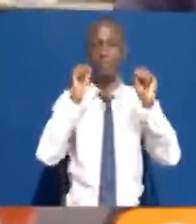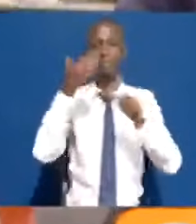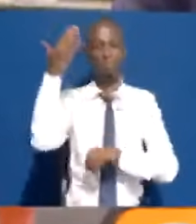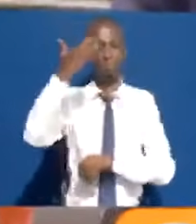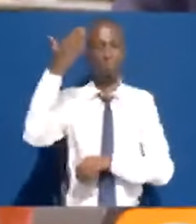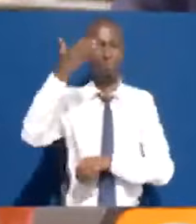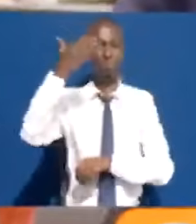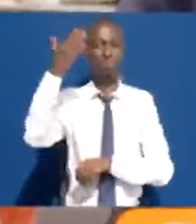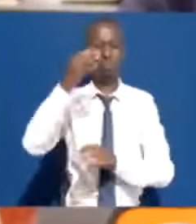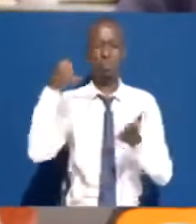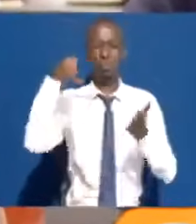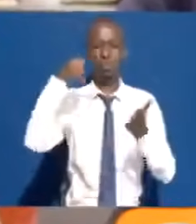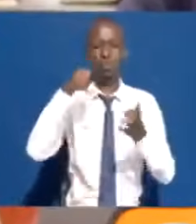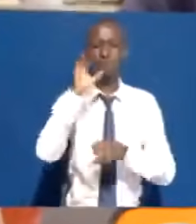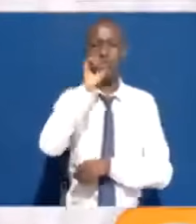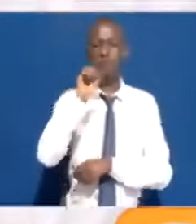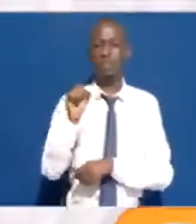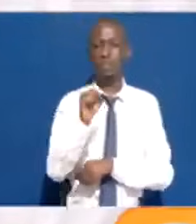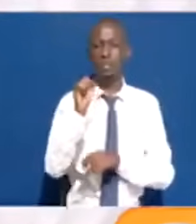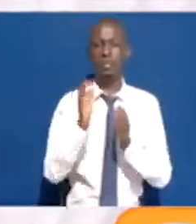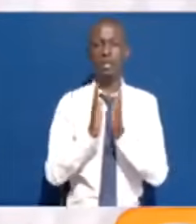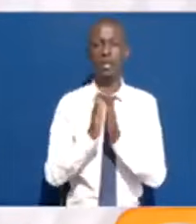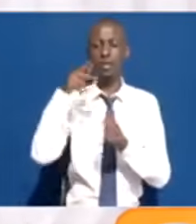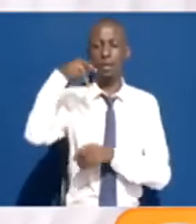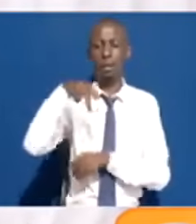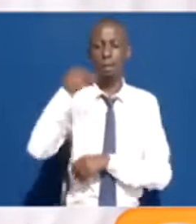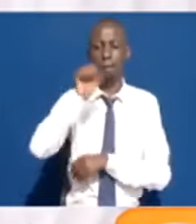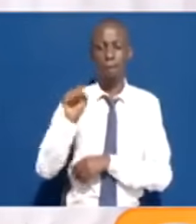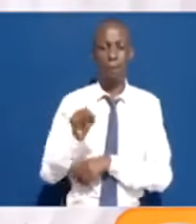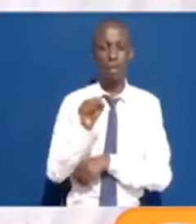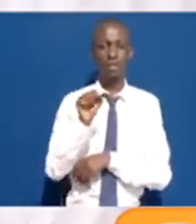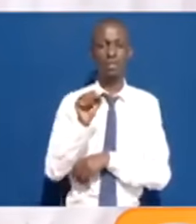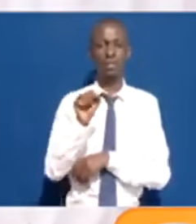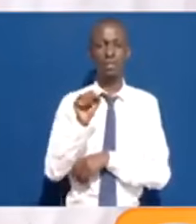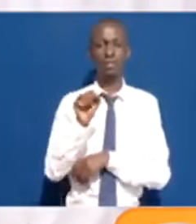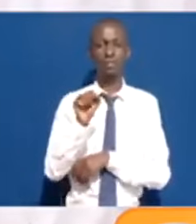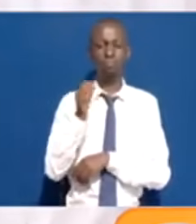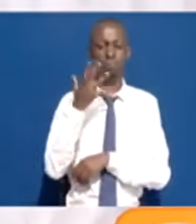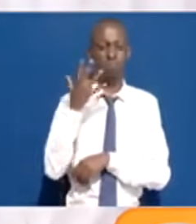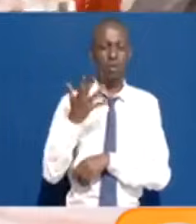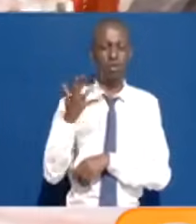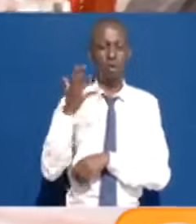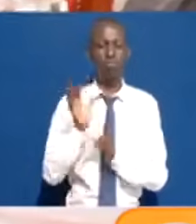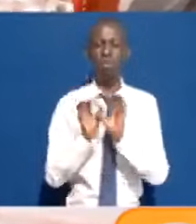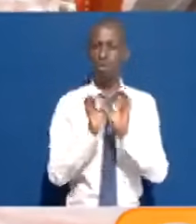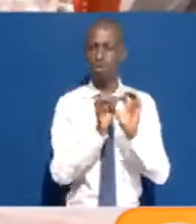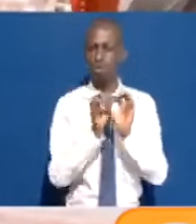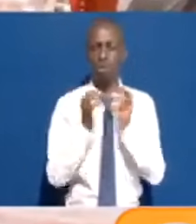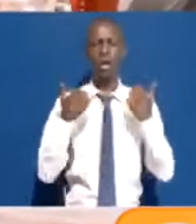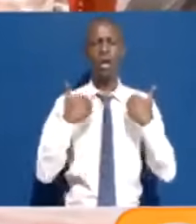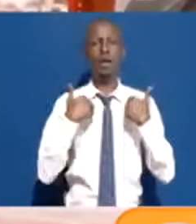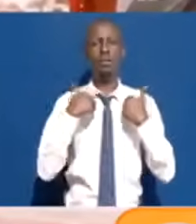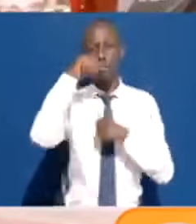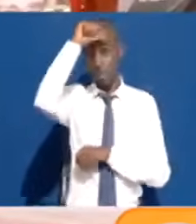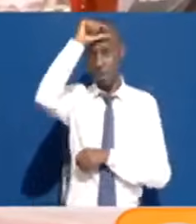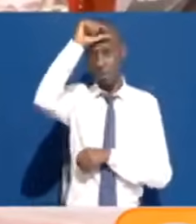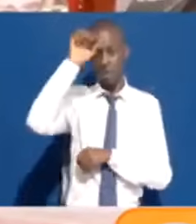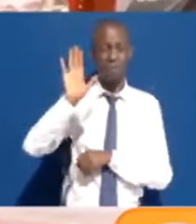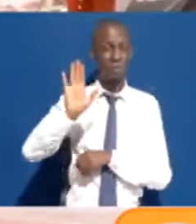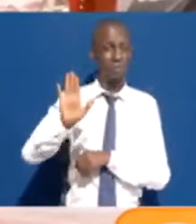session that brought together cabinet secretaries and principal secretaries, amplified calls for unity in his administration.